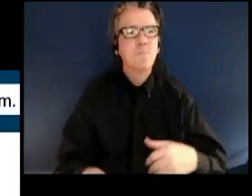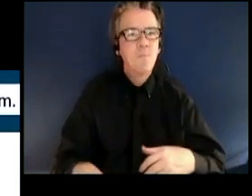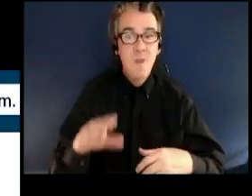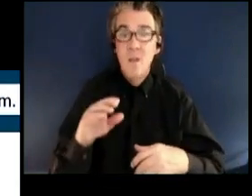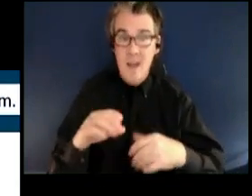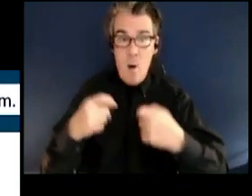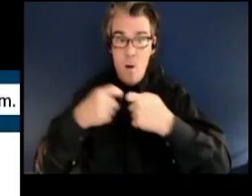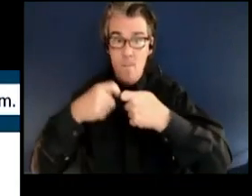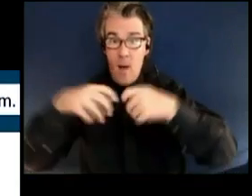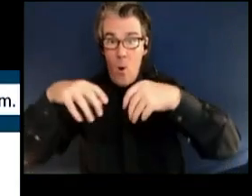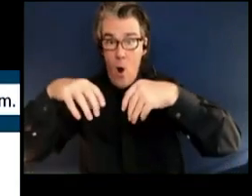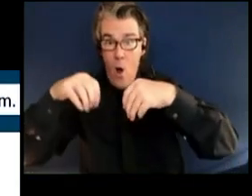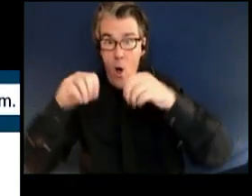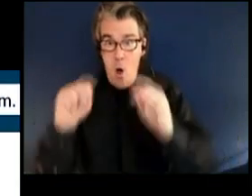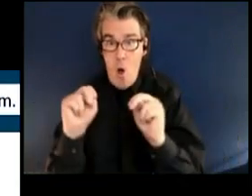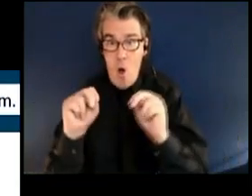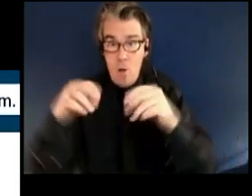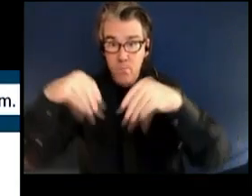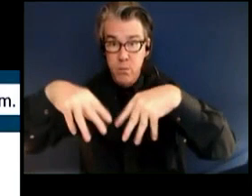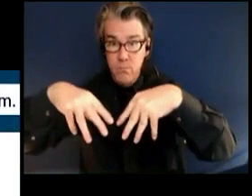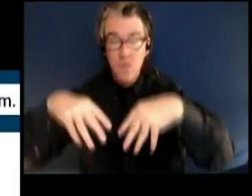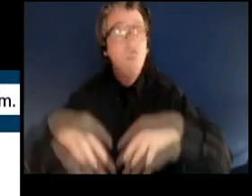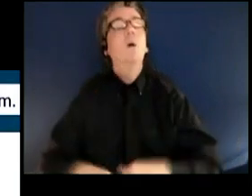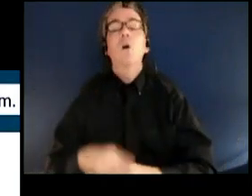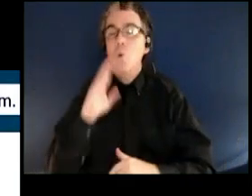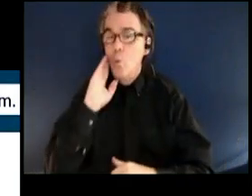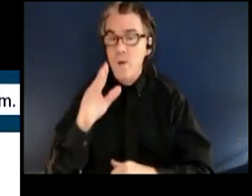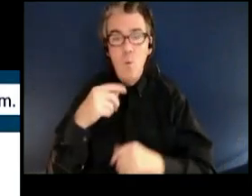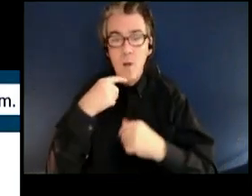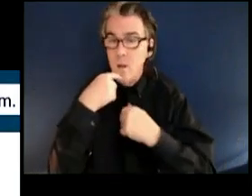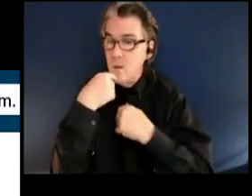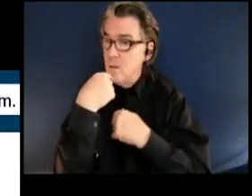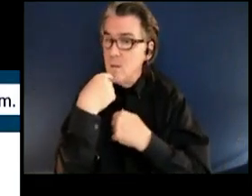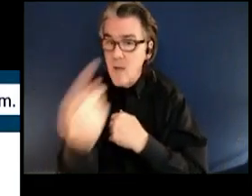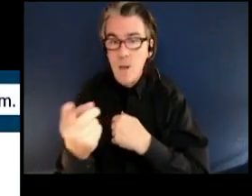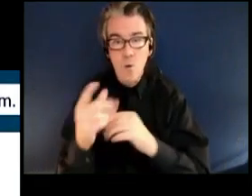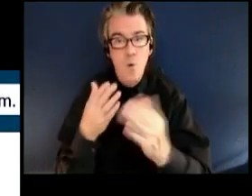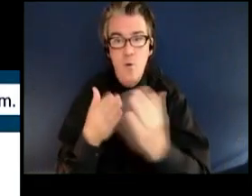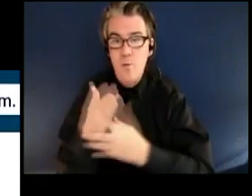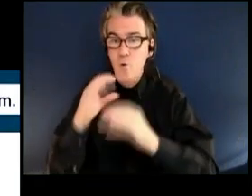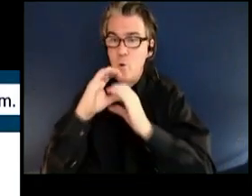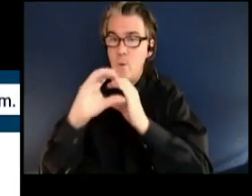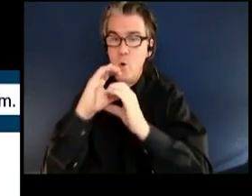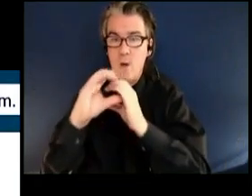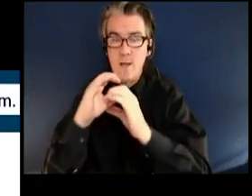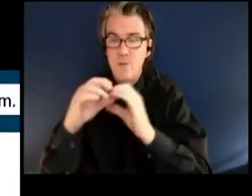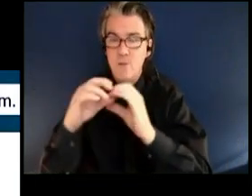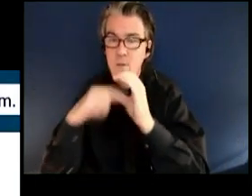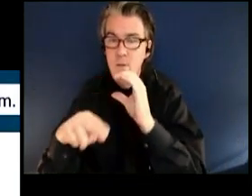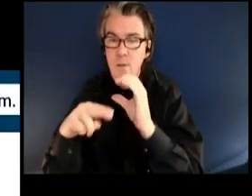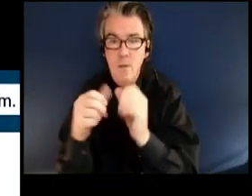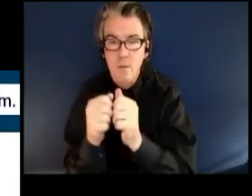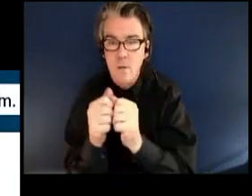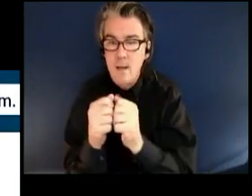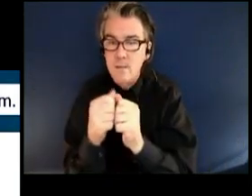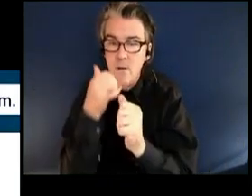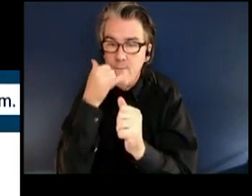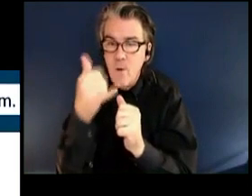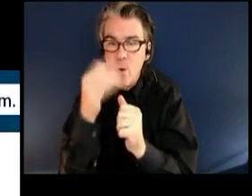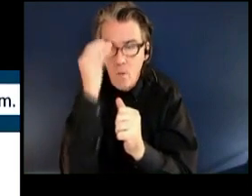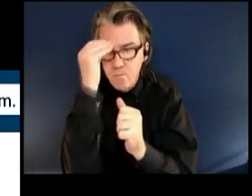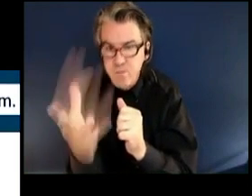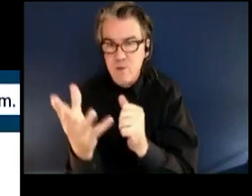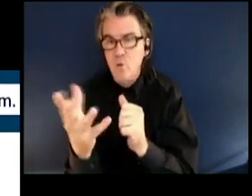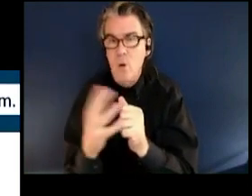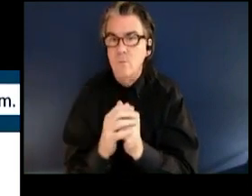or if you're still at our CRC, you know that you can go back and your power should be restored. So we're also partnering with